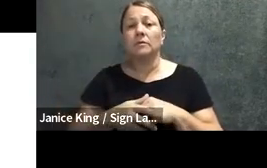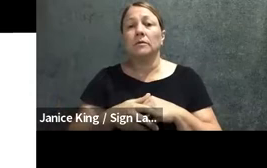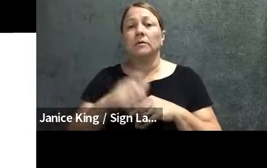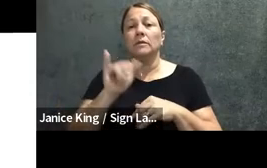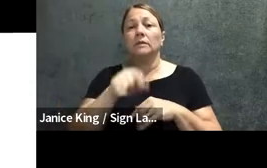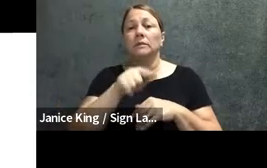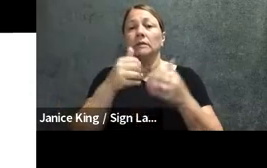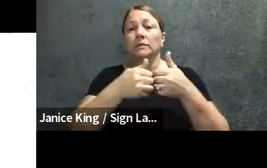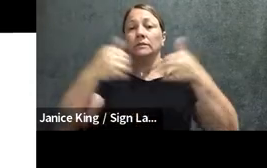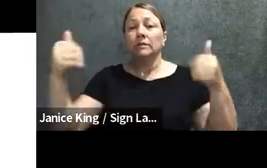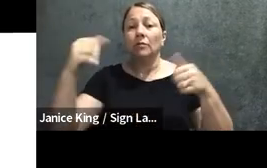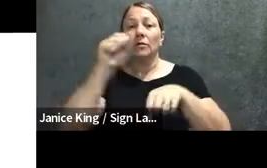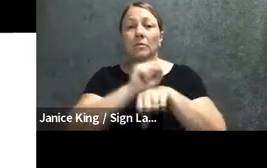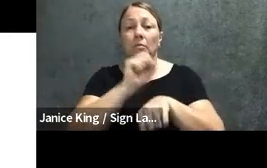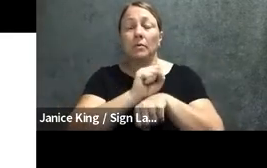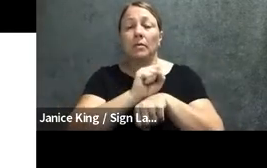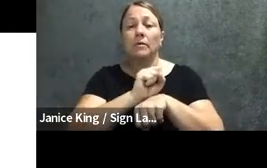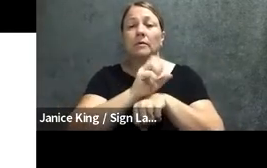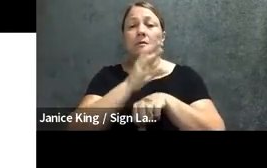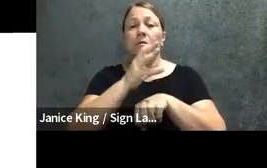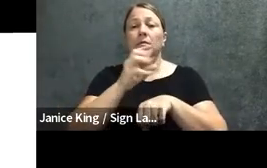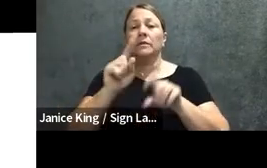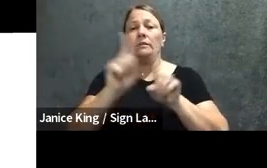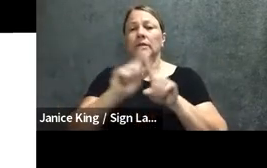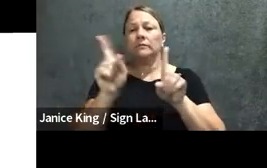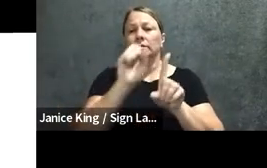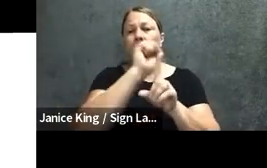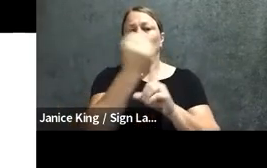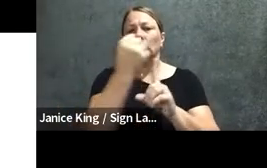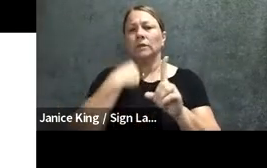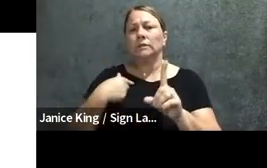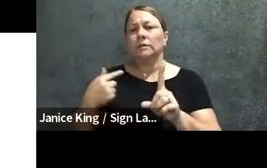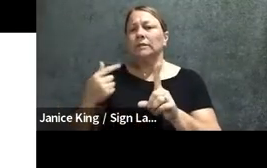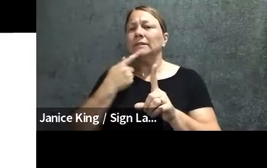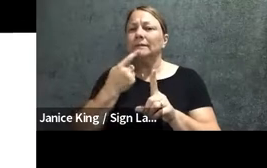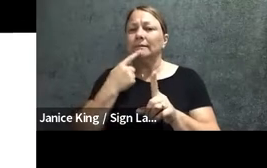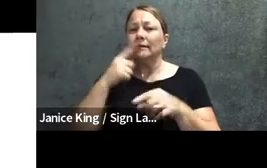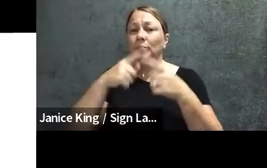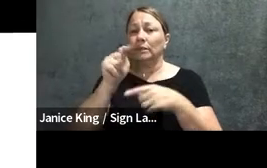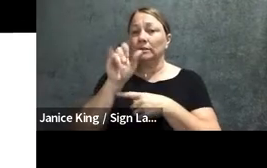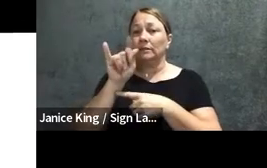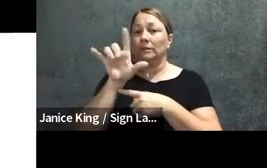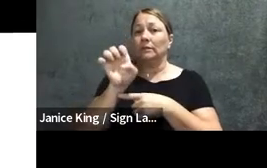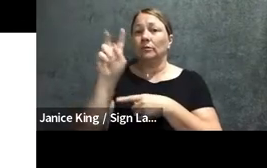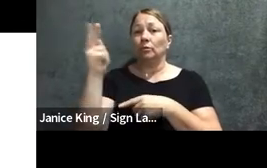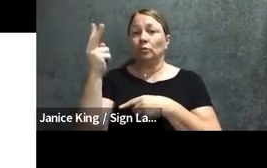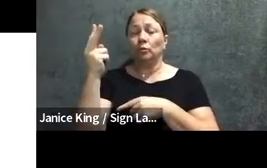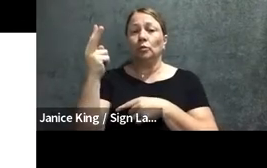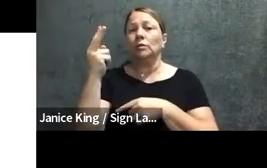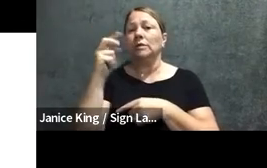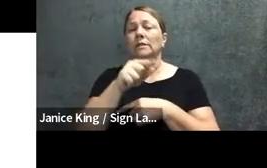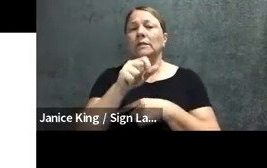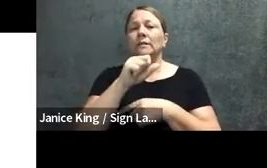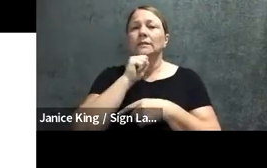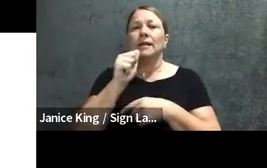employment settings. I raise the issue of Title II because it's not strictly a disability in